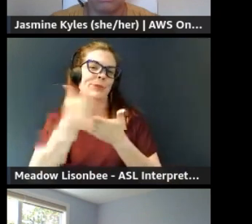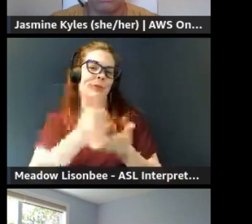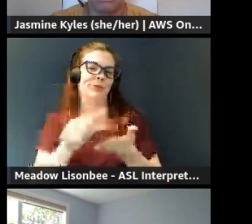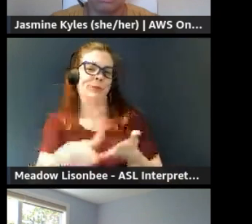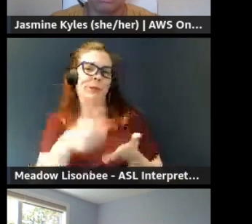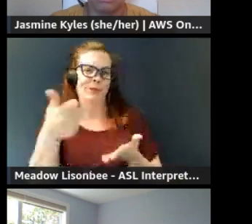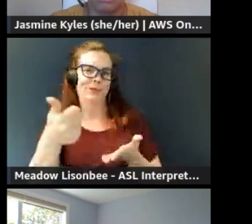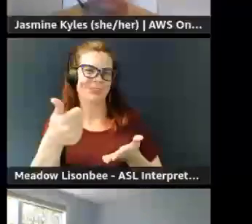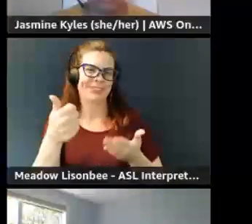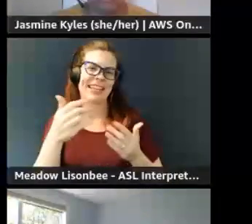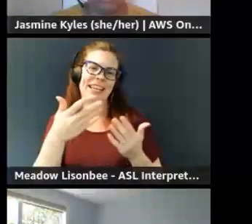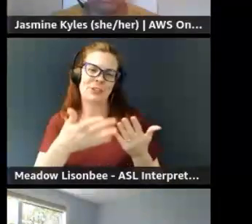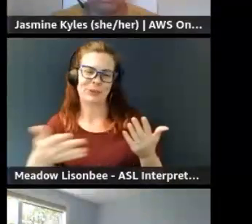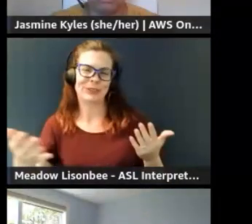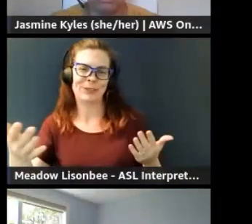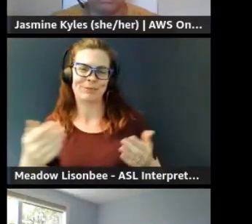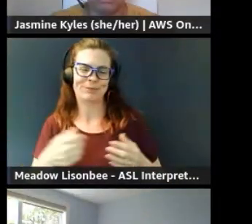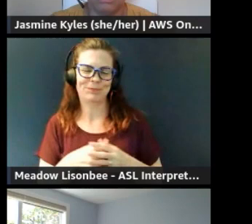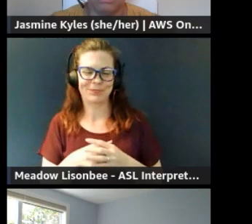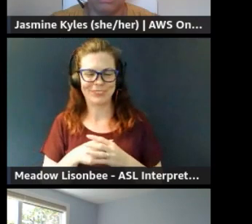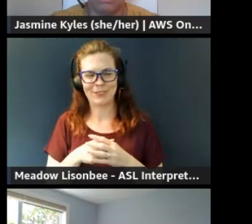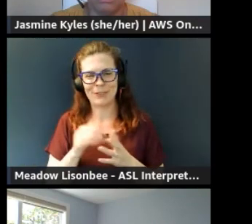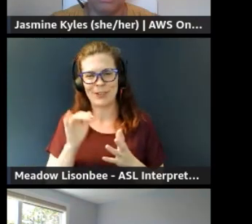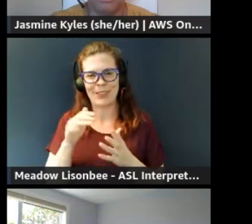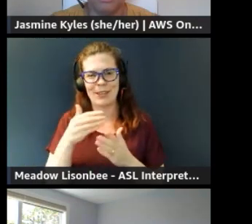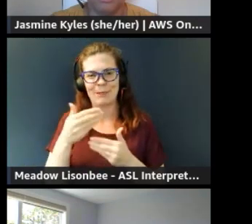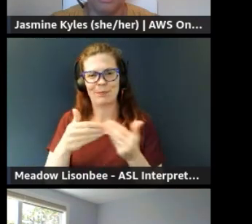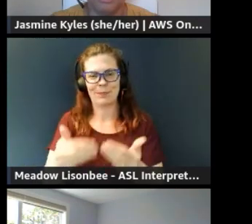it goes on in that light.